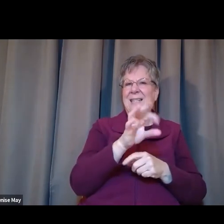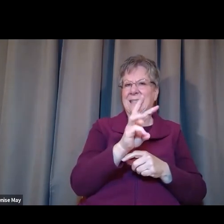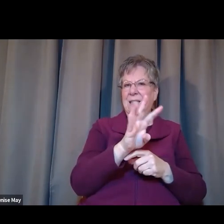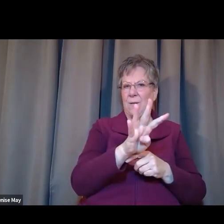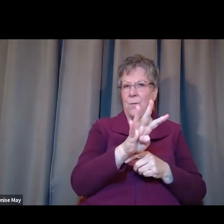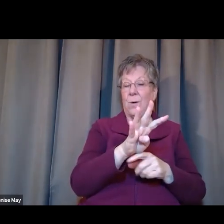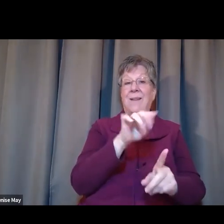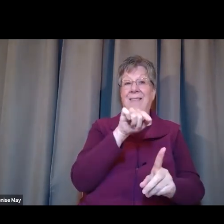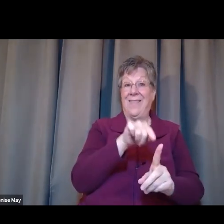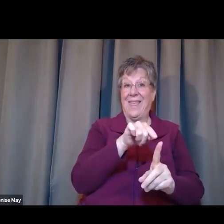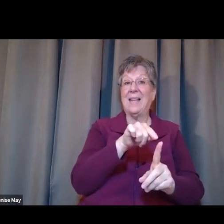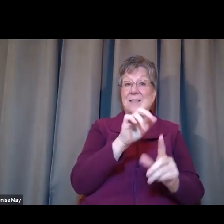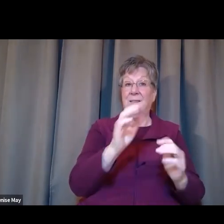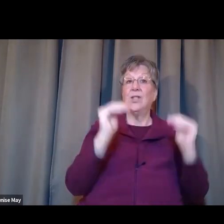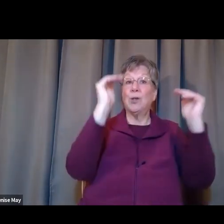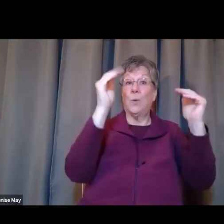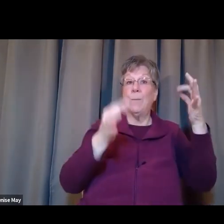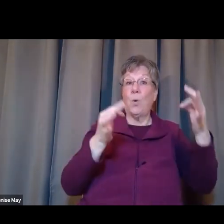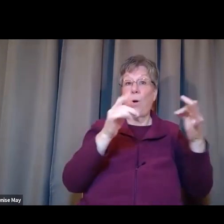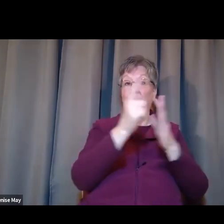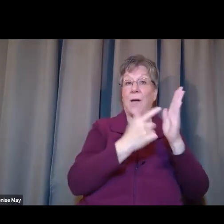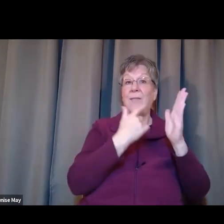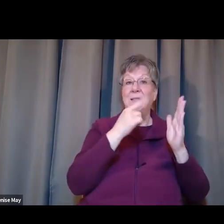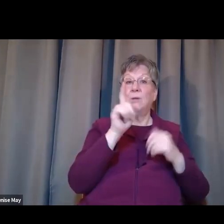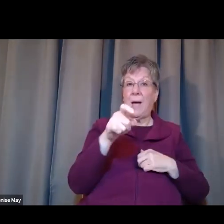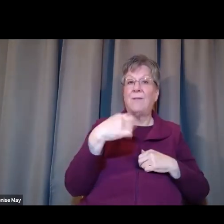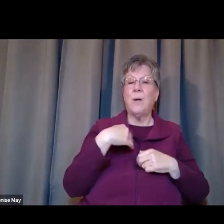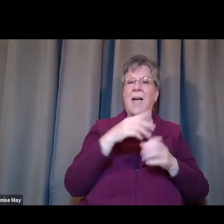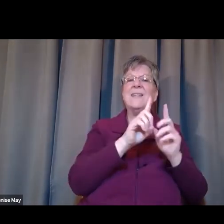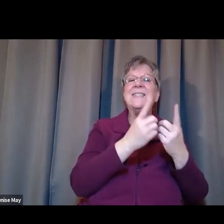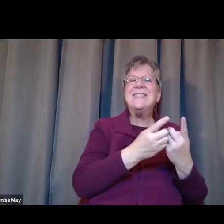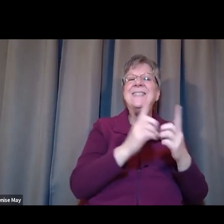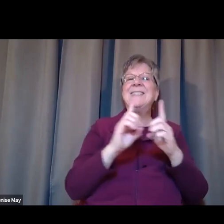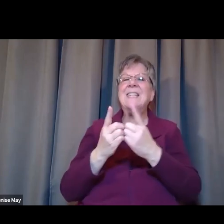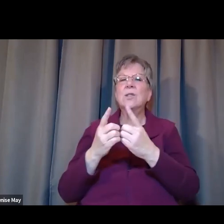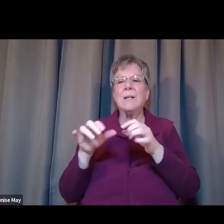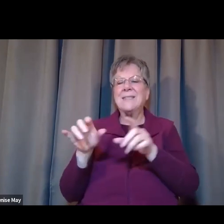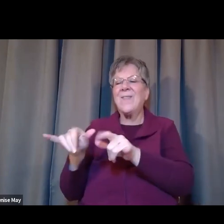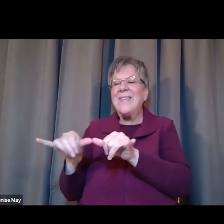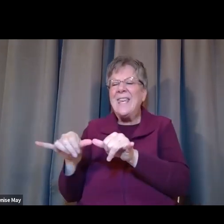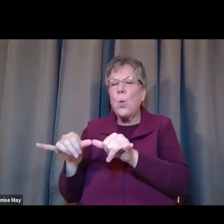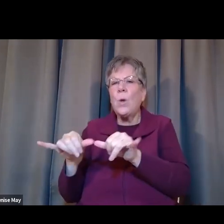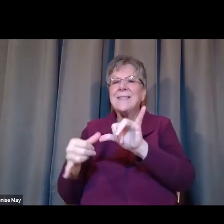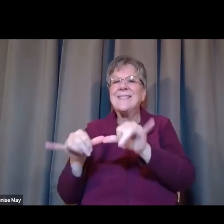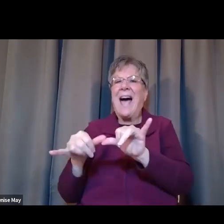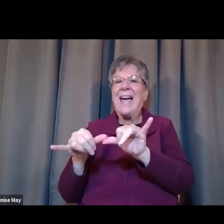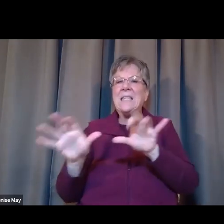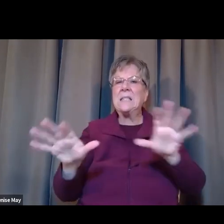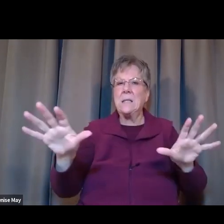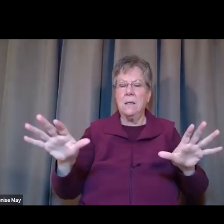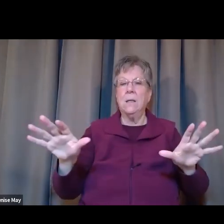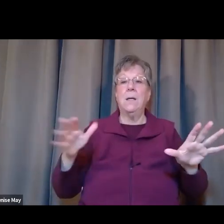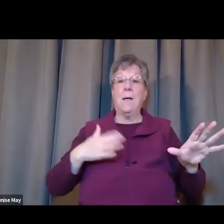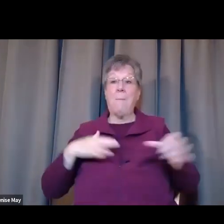And that's the Supreme Court law that says you have to have districts that are of equal size. So that's one person's vote in District